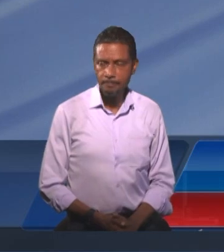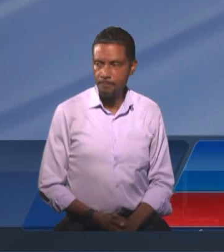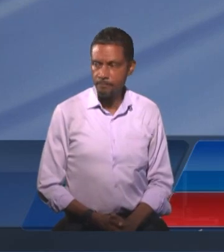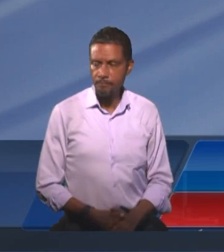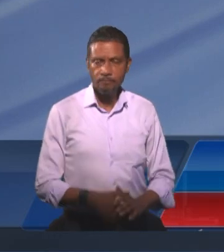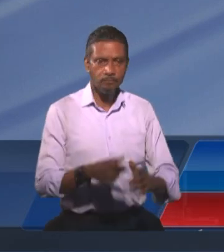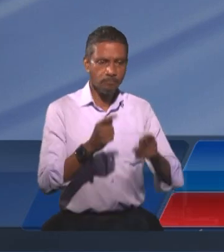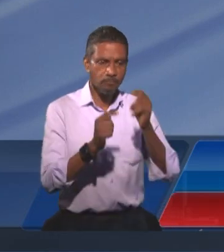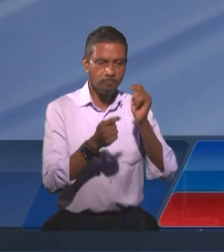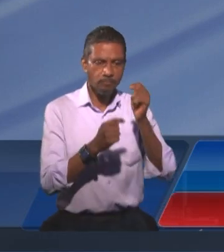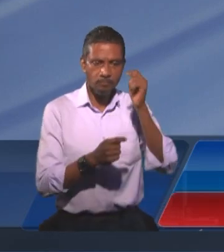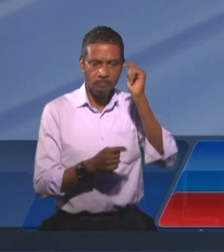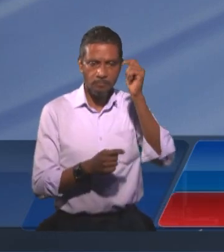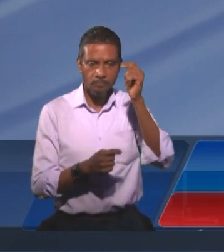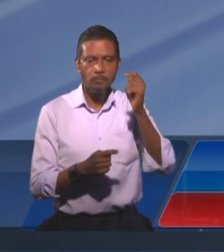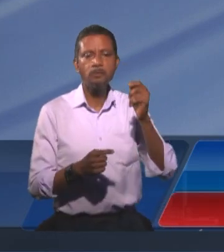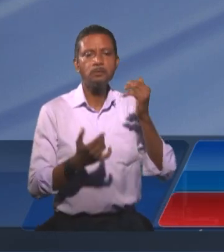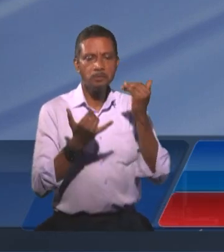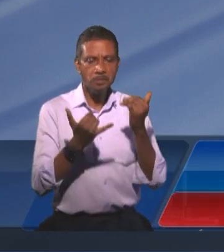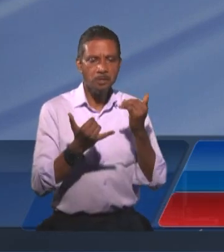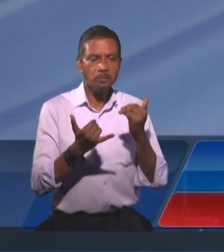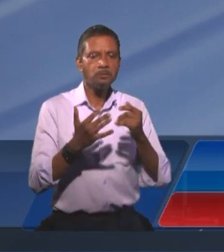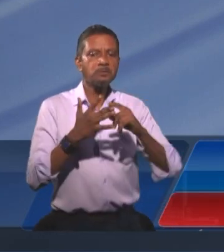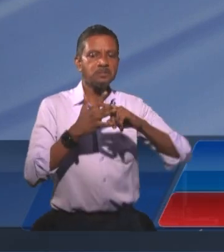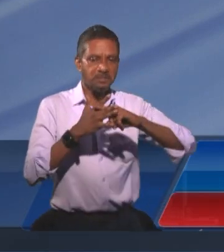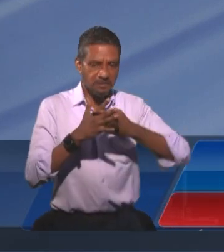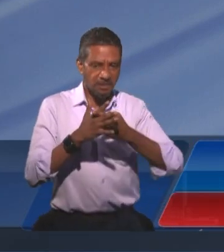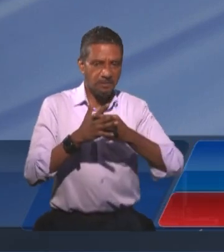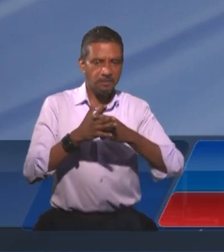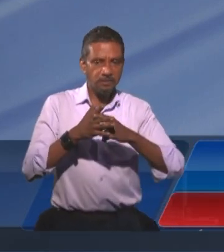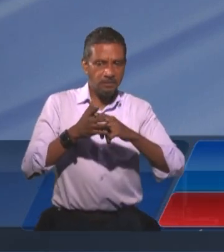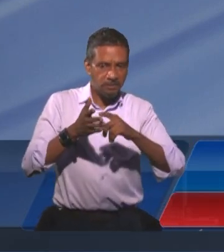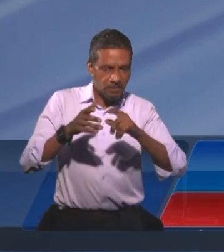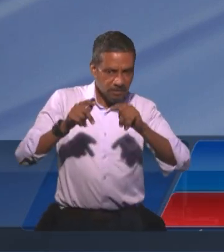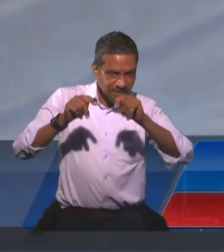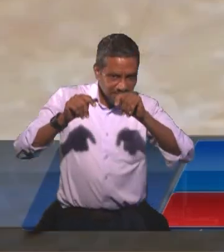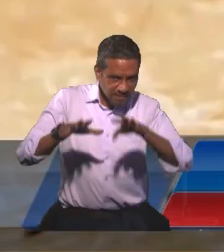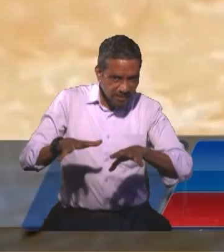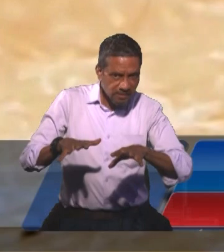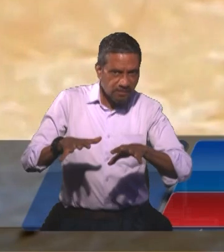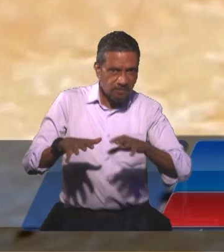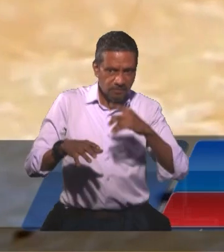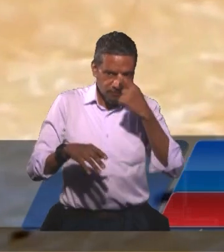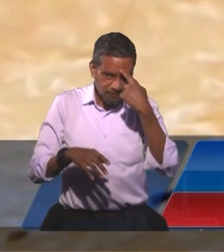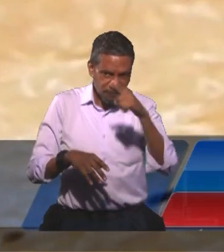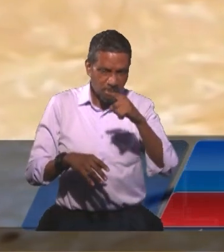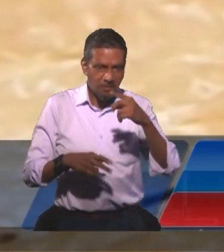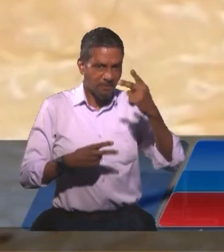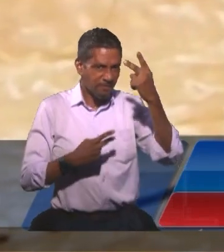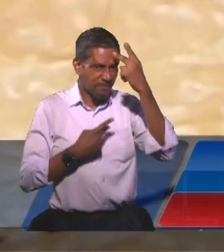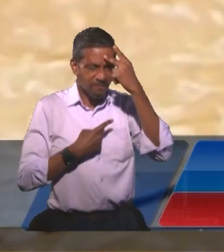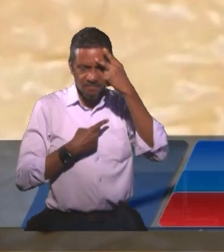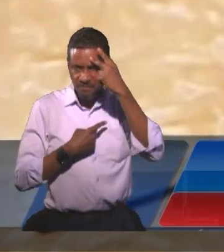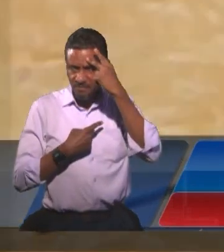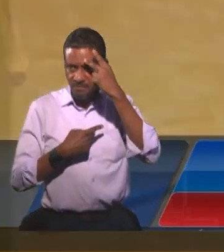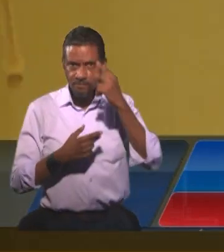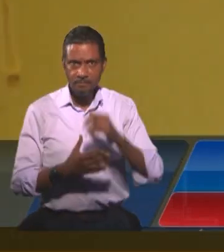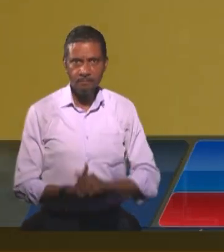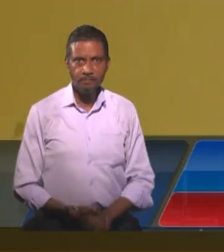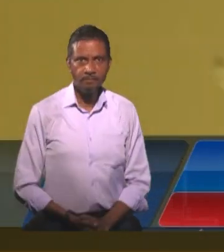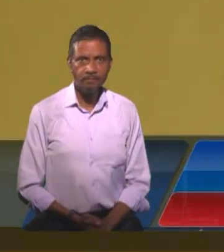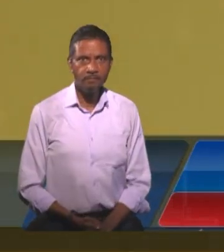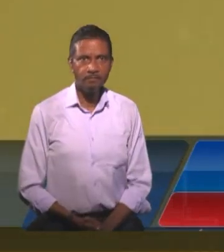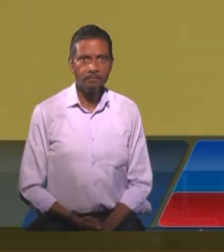Trinidad and Tobago will now start testing for the Oropouche virus. According to the World Health Organization, the virus is transmitted to humans through